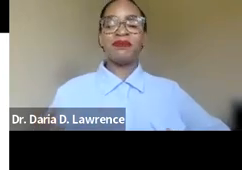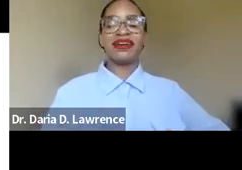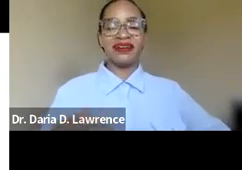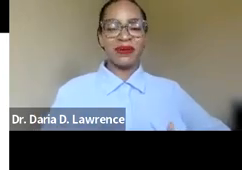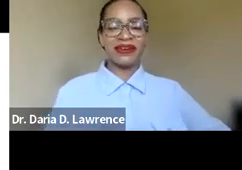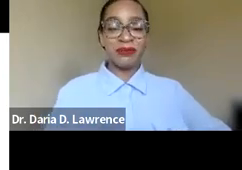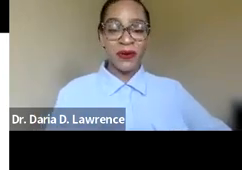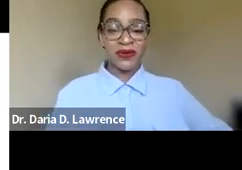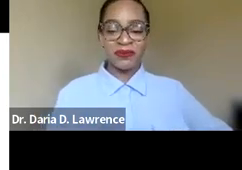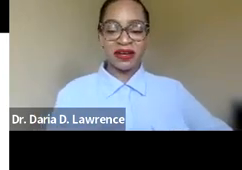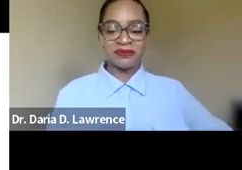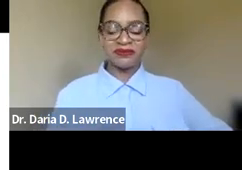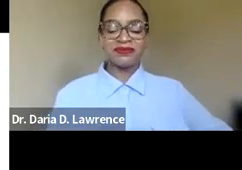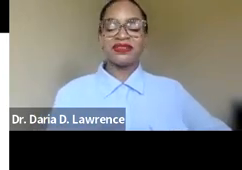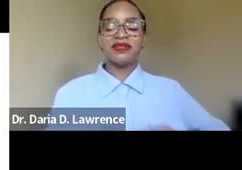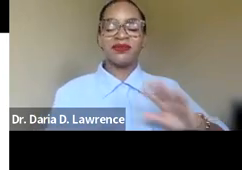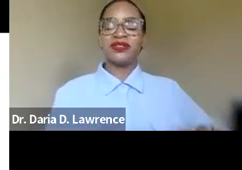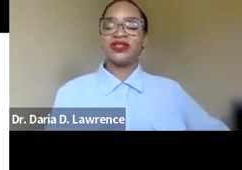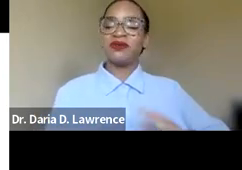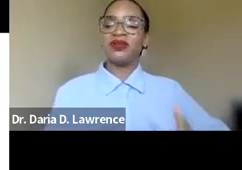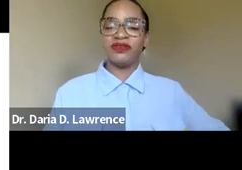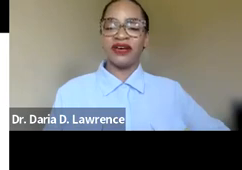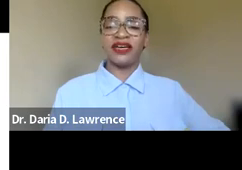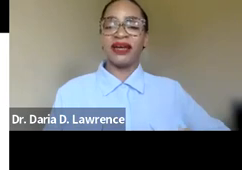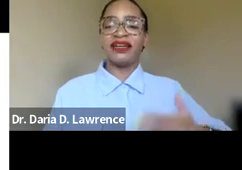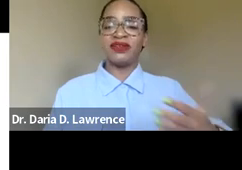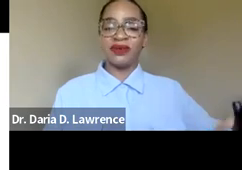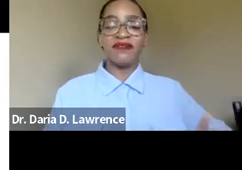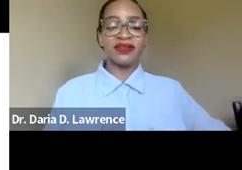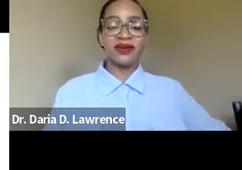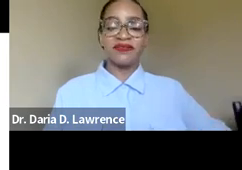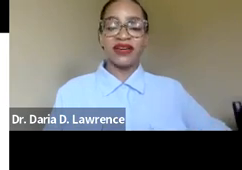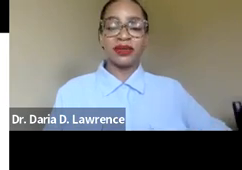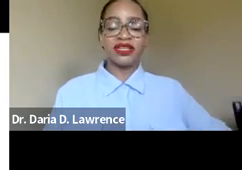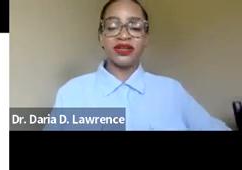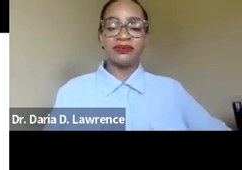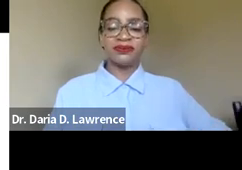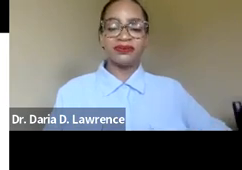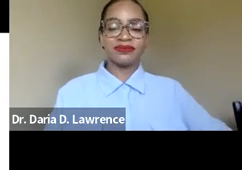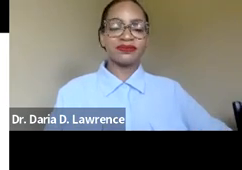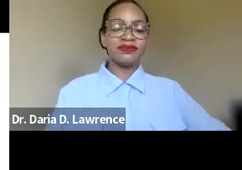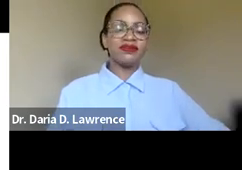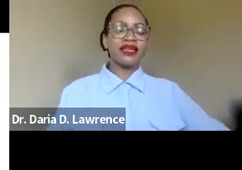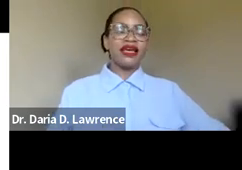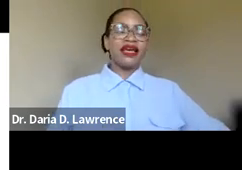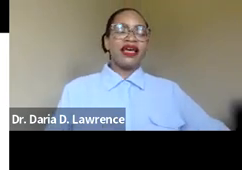Let me pick it up and keep going from there. So be sure that when you're evaluating, you have those notes available to you.